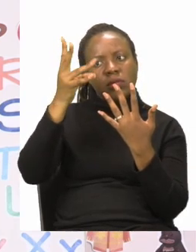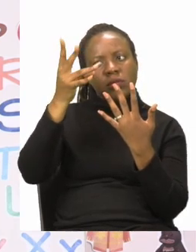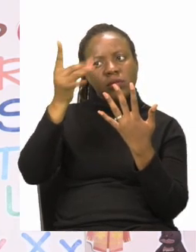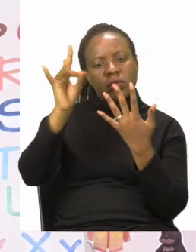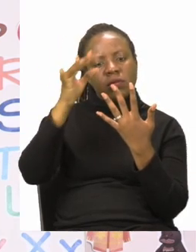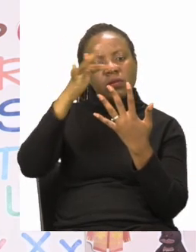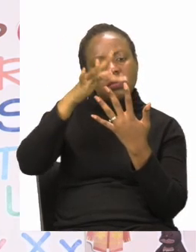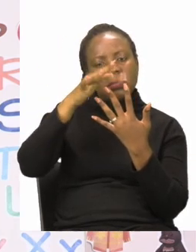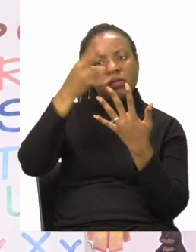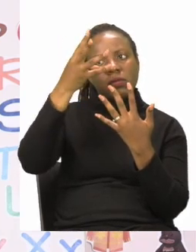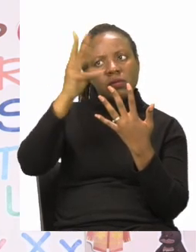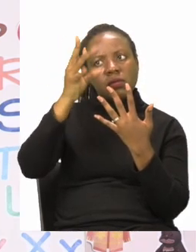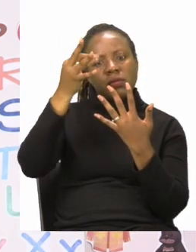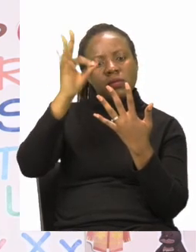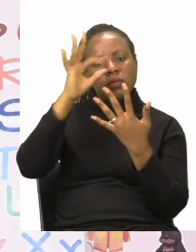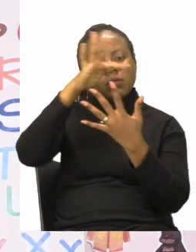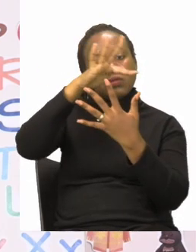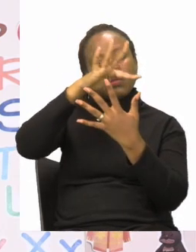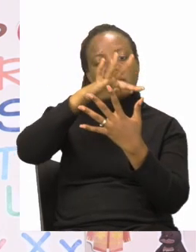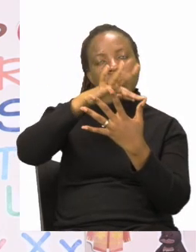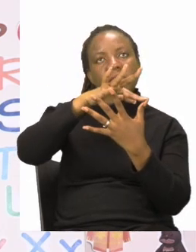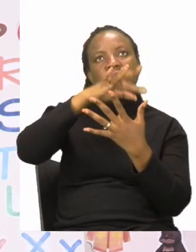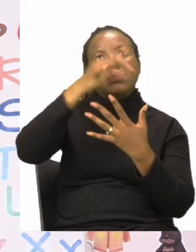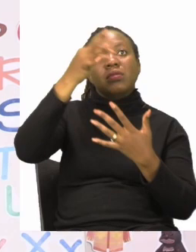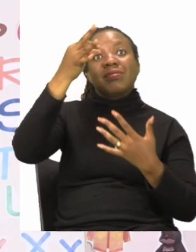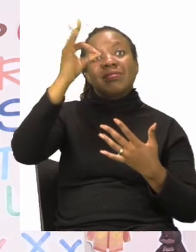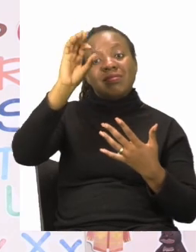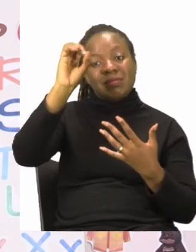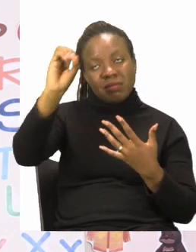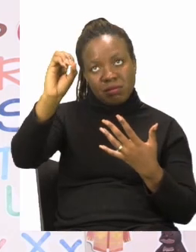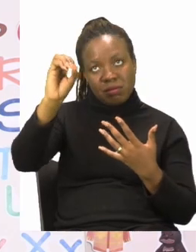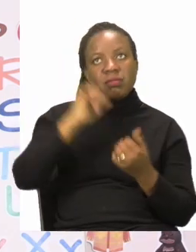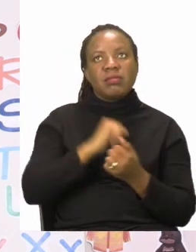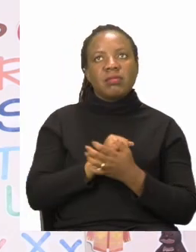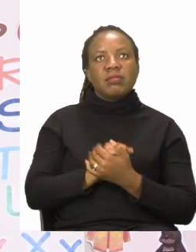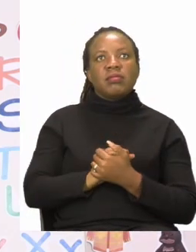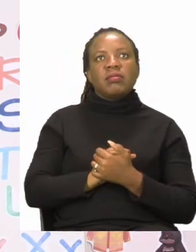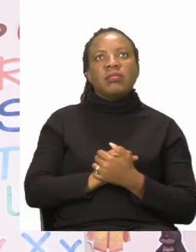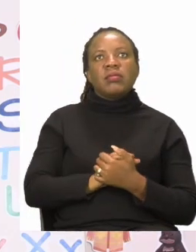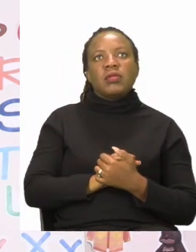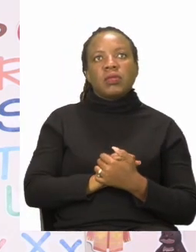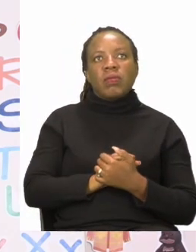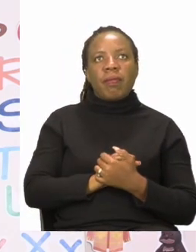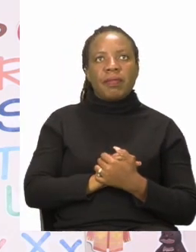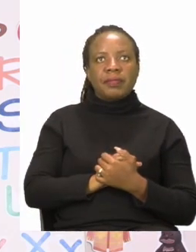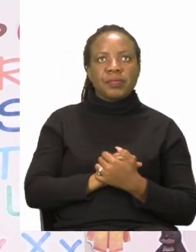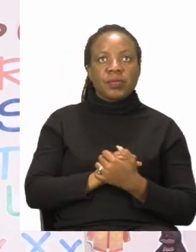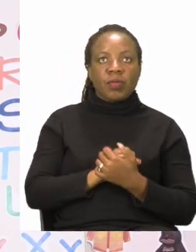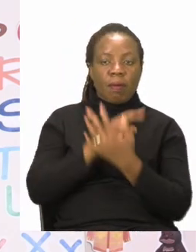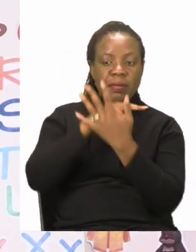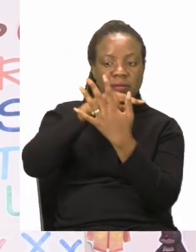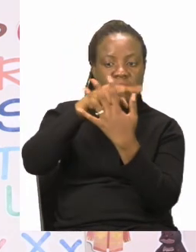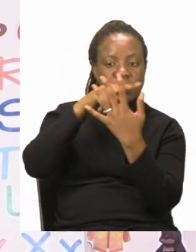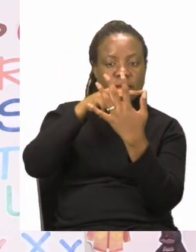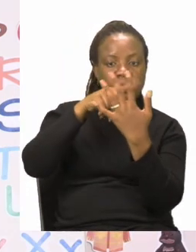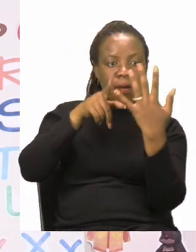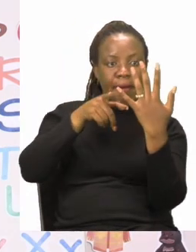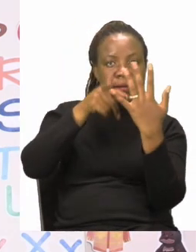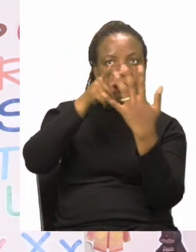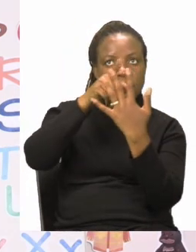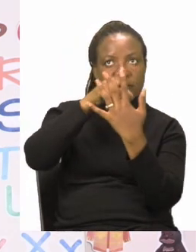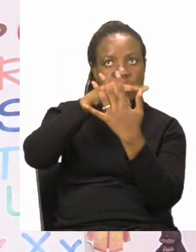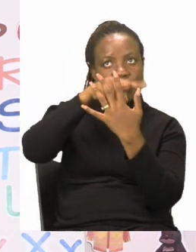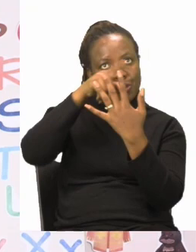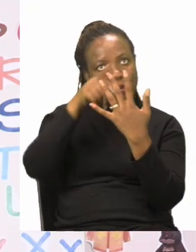68, 69, 70. That's right. So that means our next